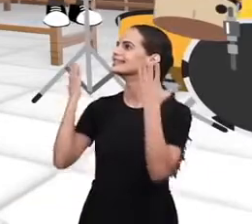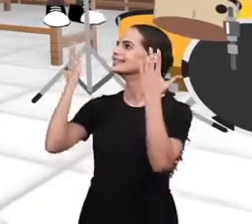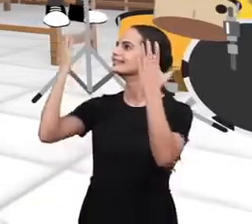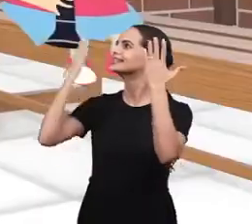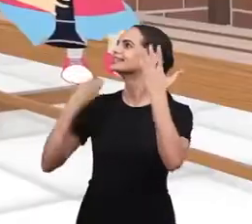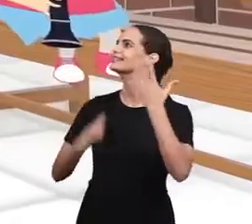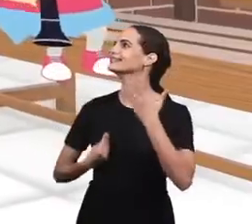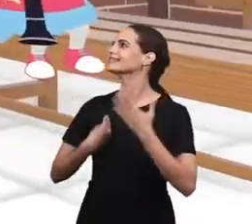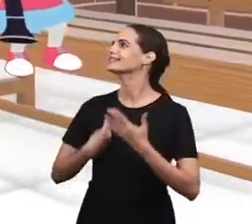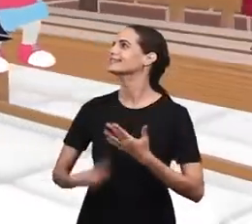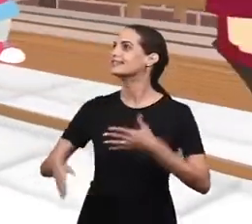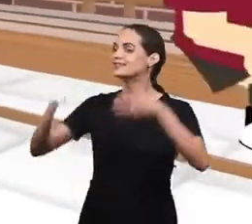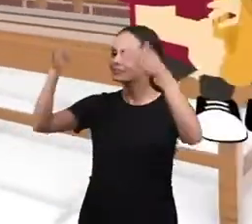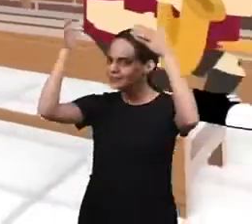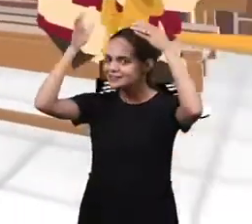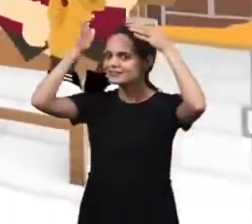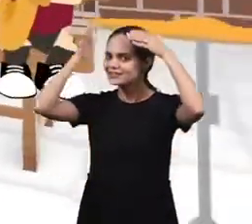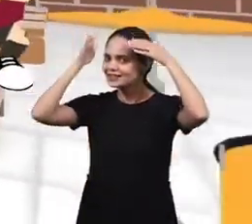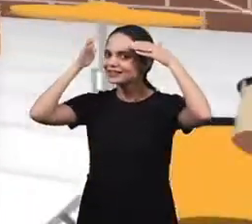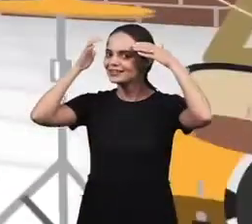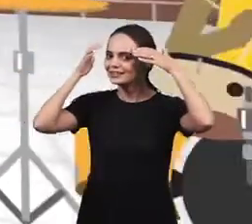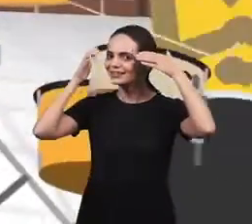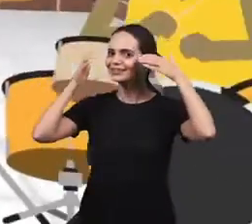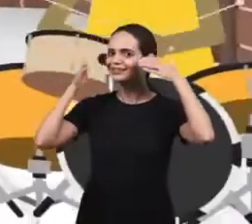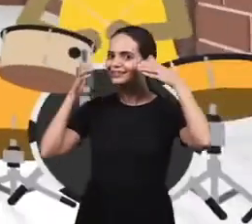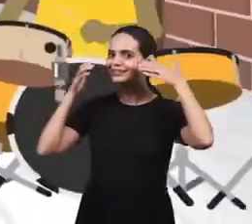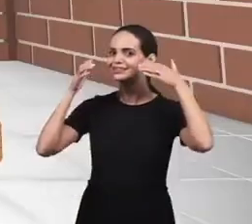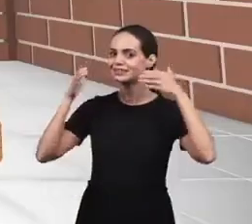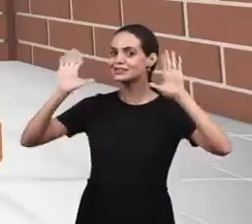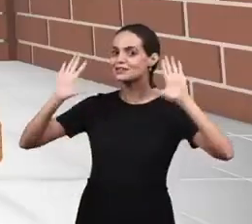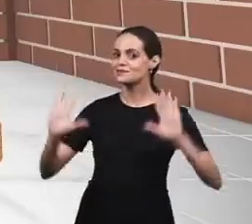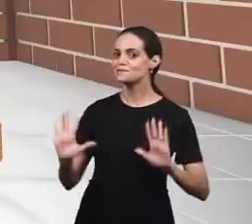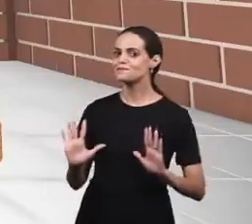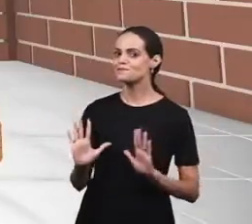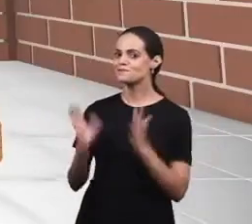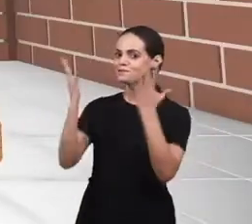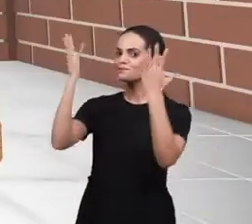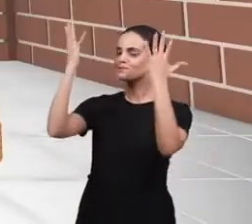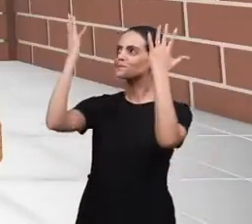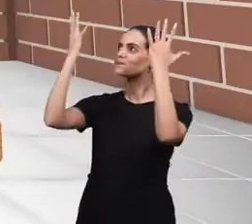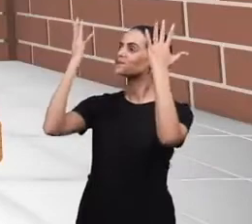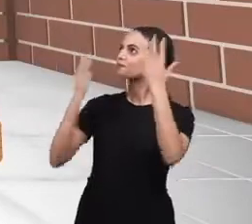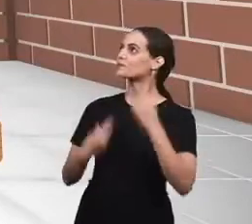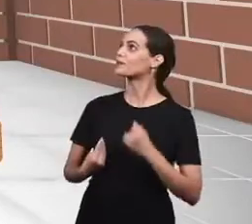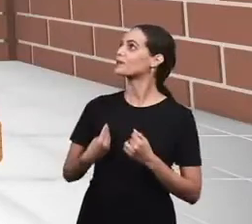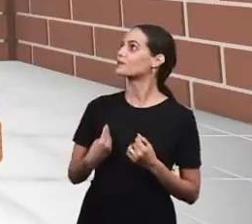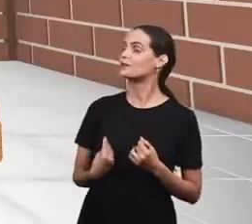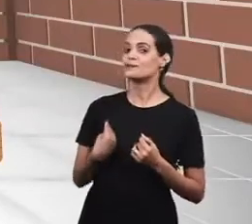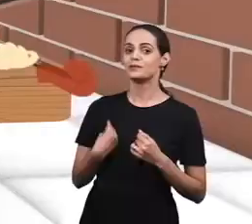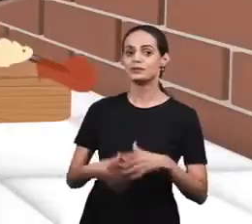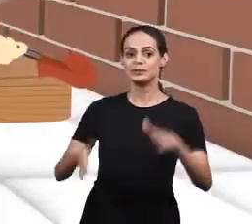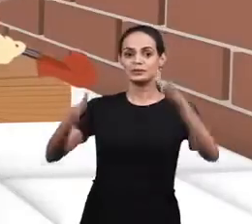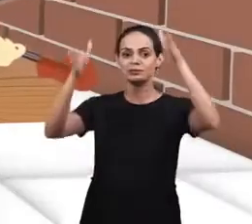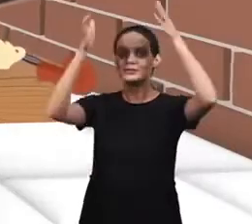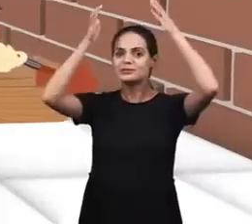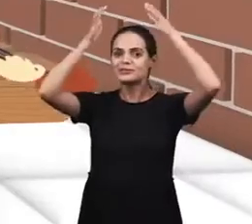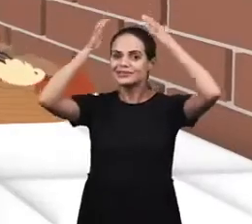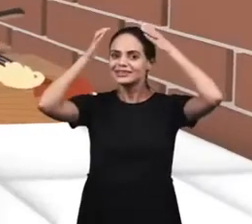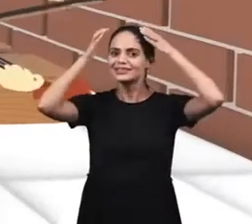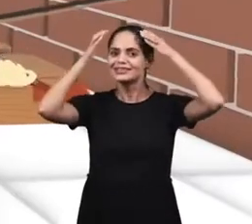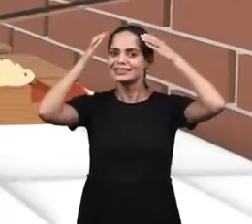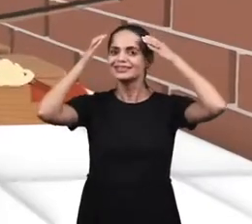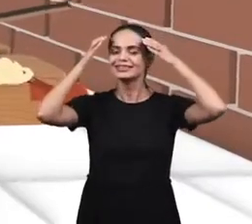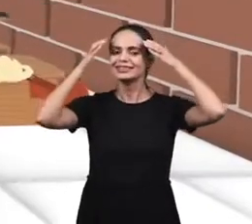Hail the King, hail the King. Hail the King, hail the King. Hail the